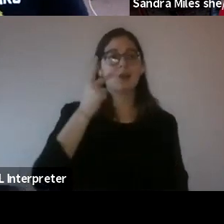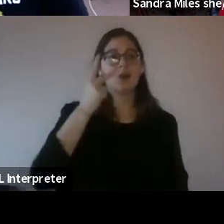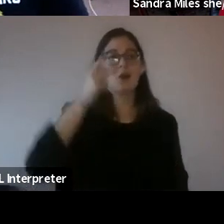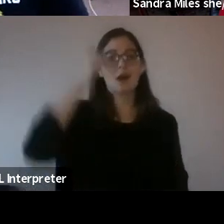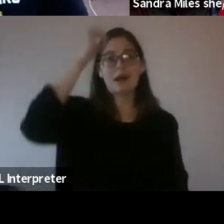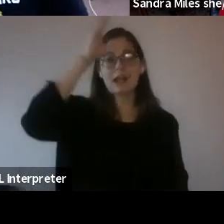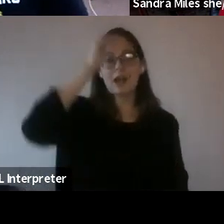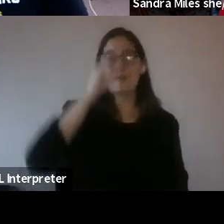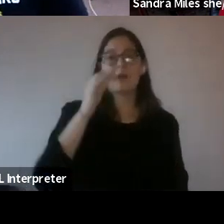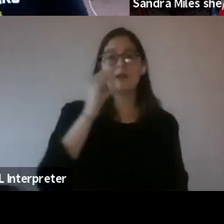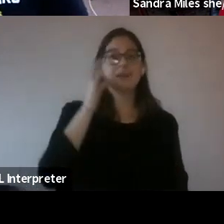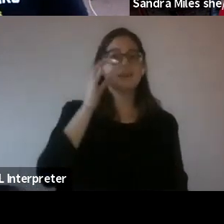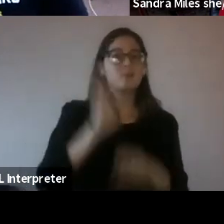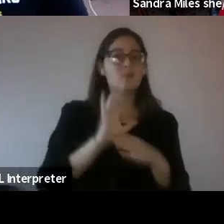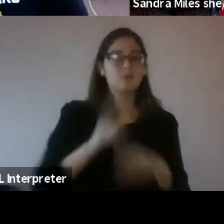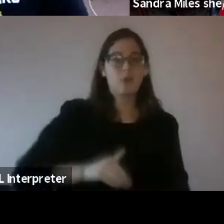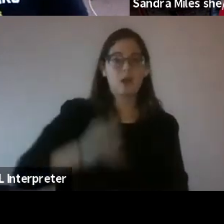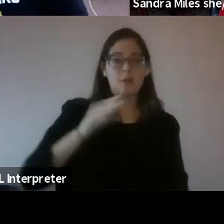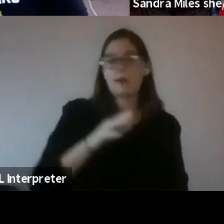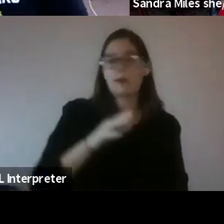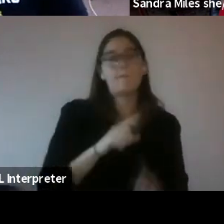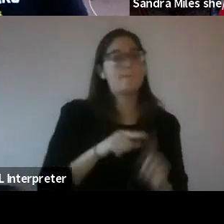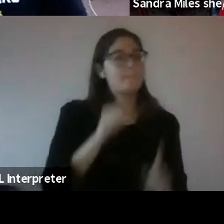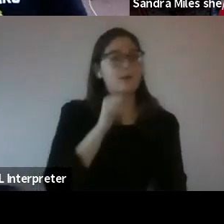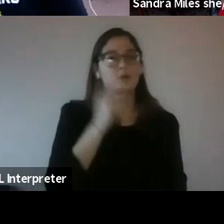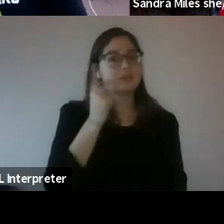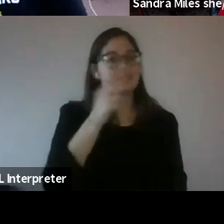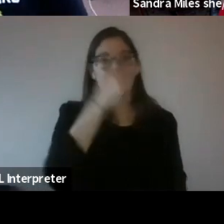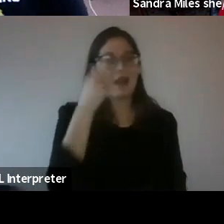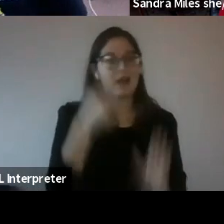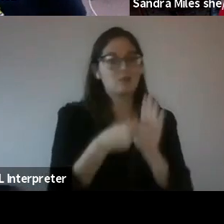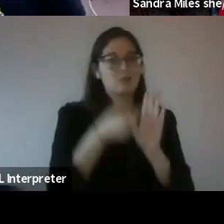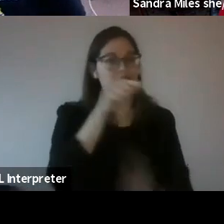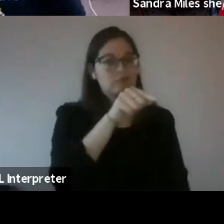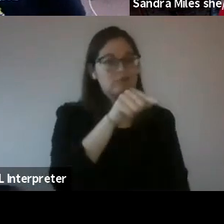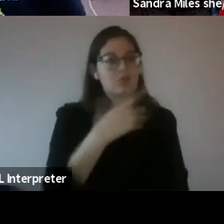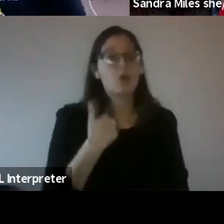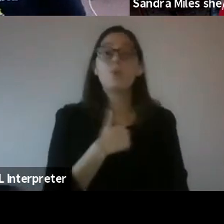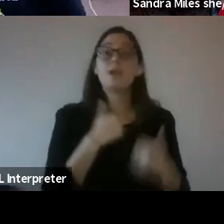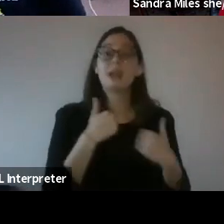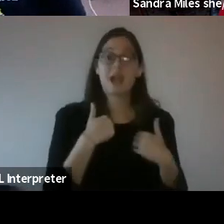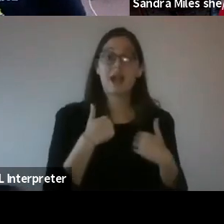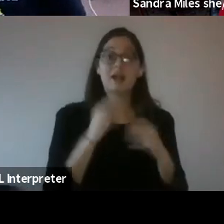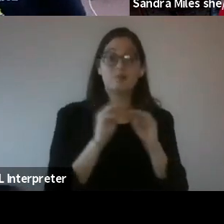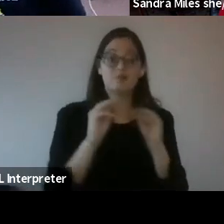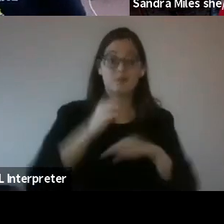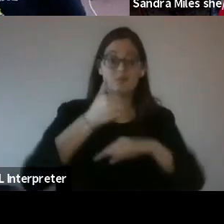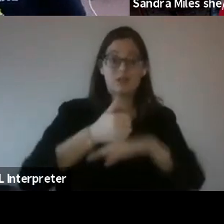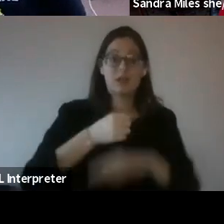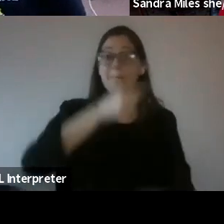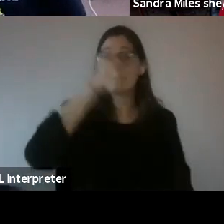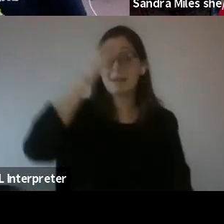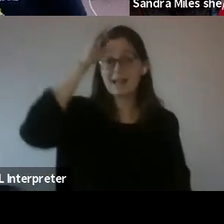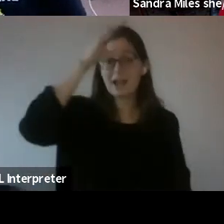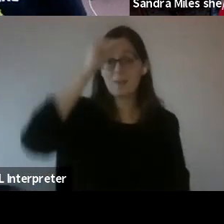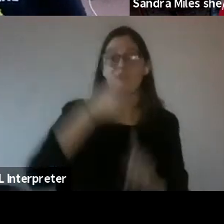movies growing up, but you didn't see Blacks portrayed in there. So we had an exhibit of Black cowboys that came from the